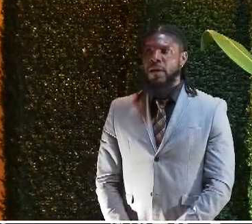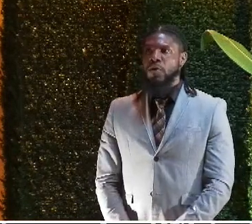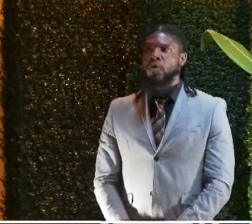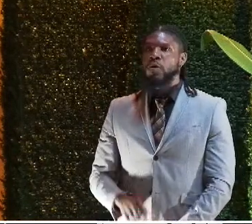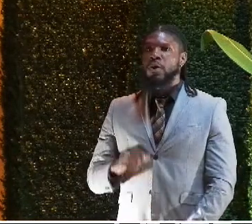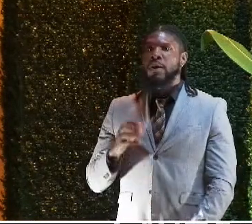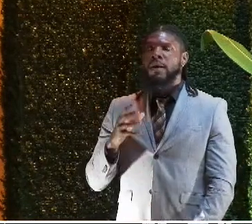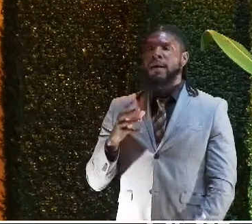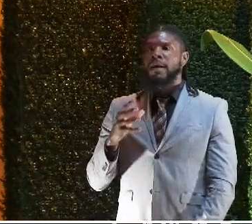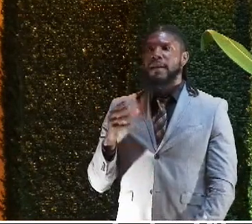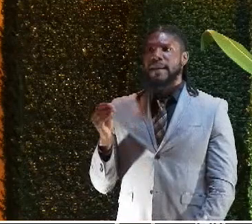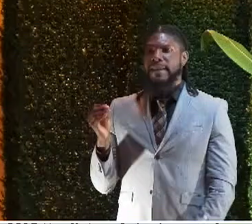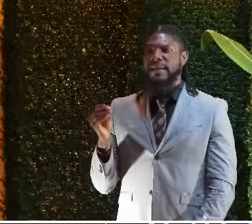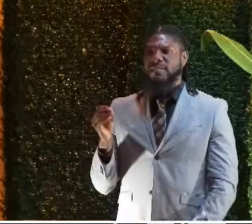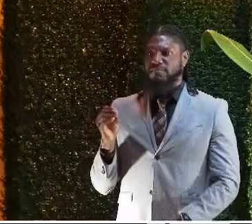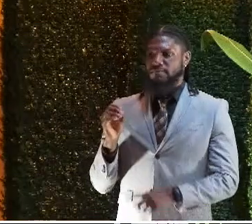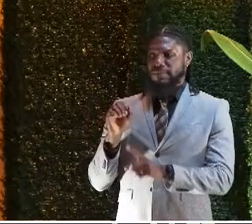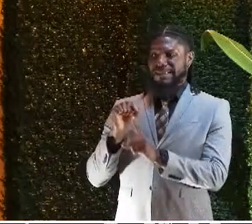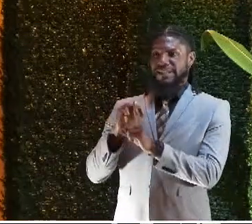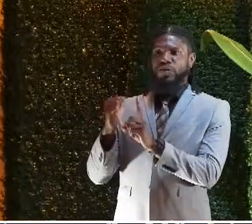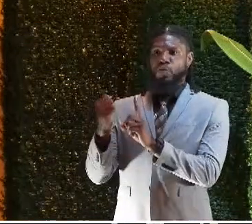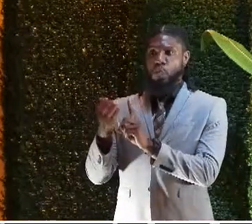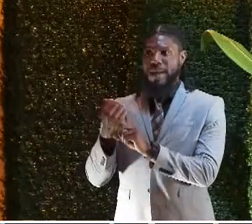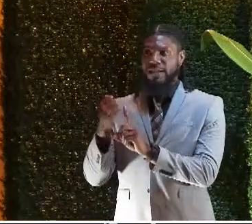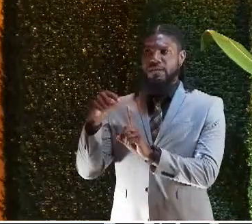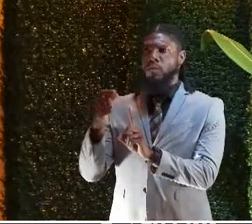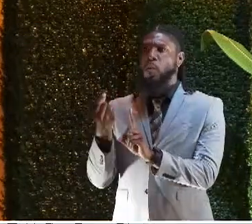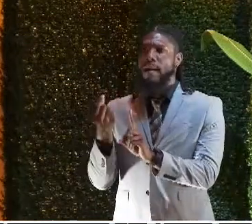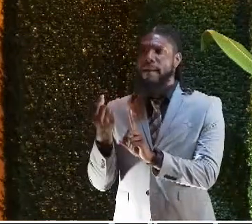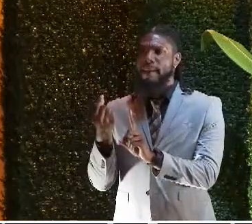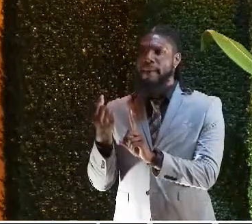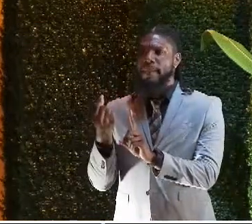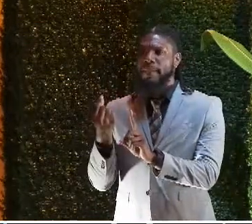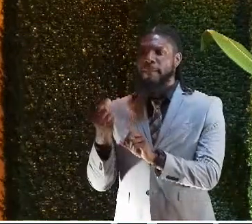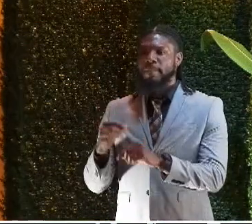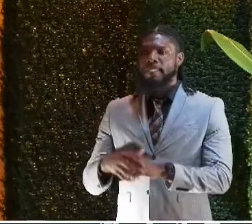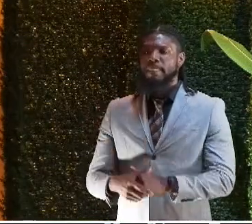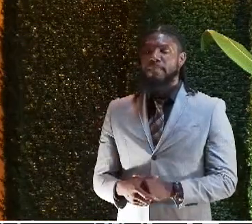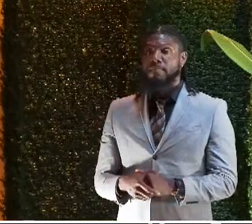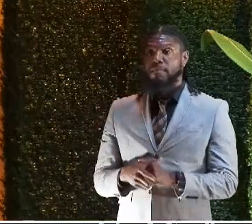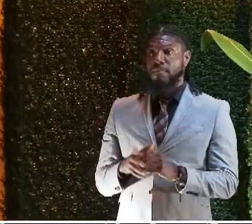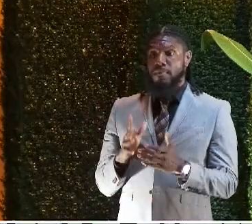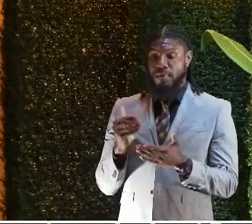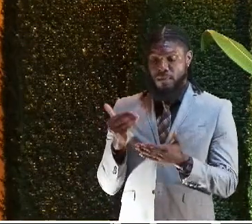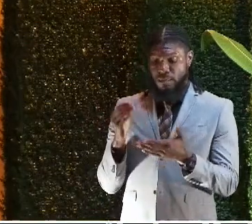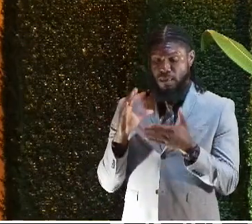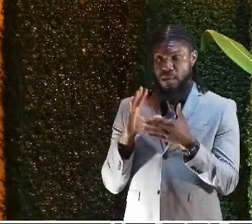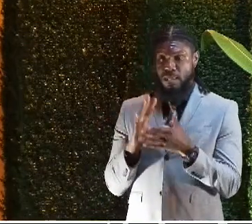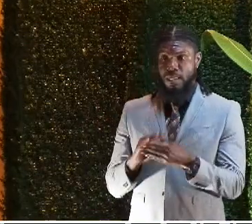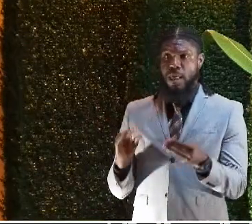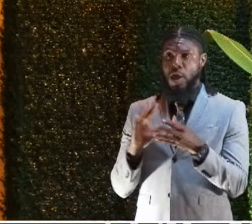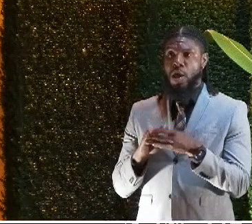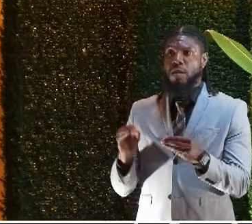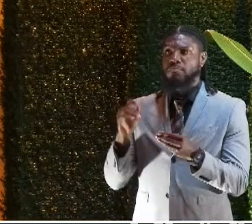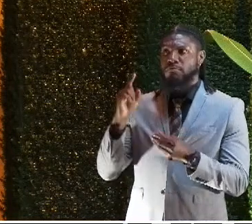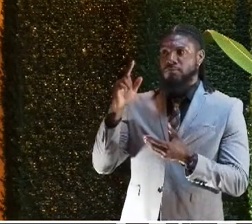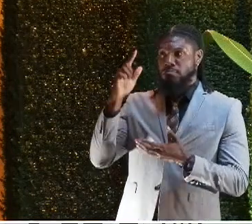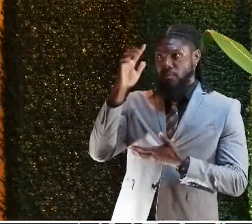And the situation is, the narrative is so confused for